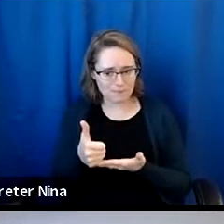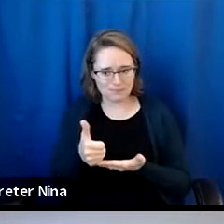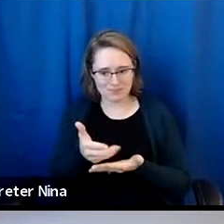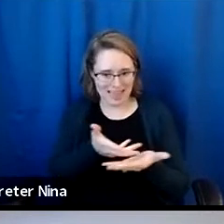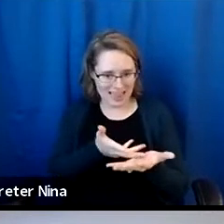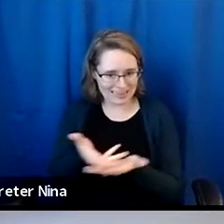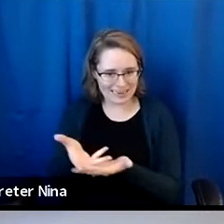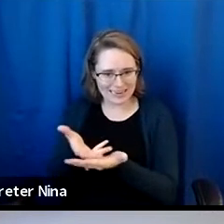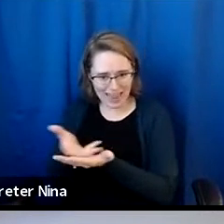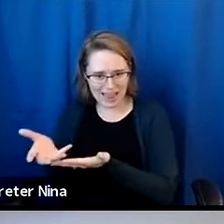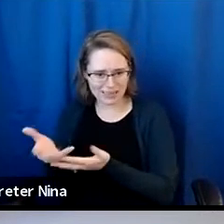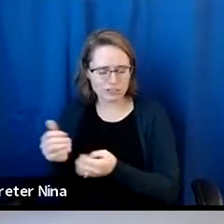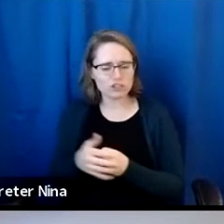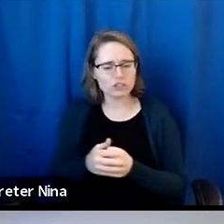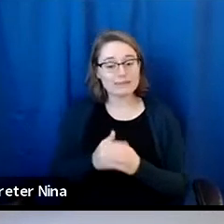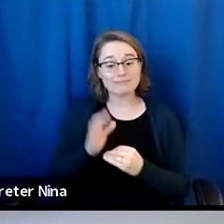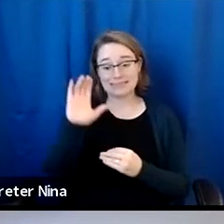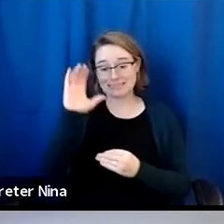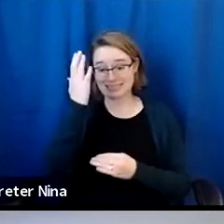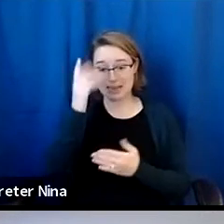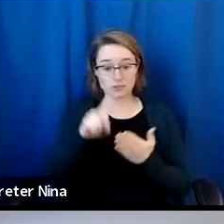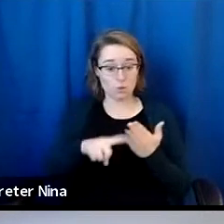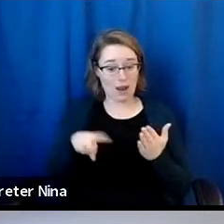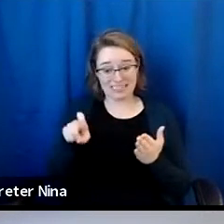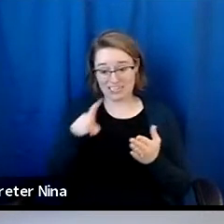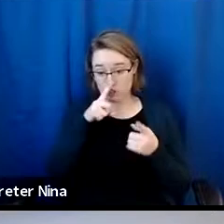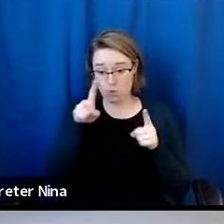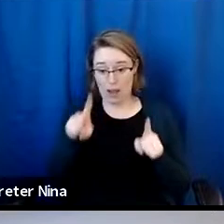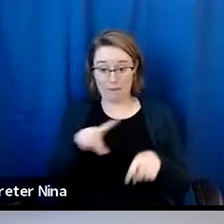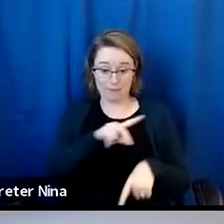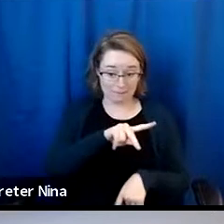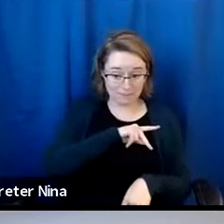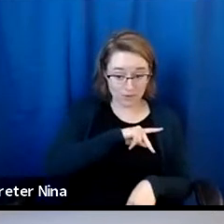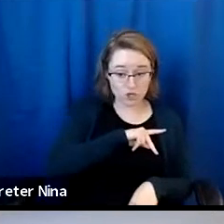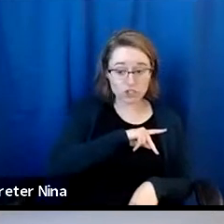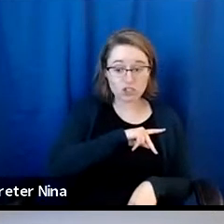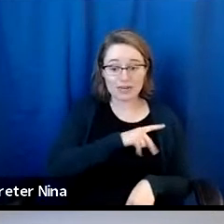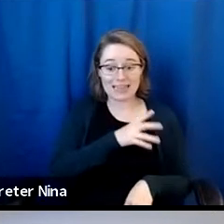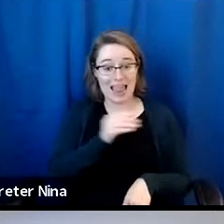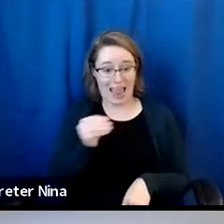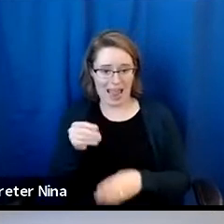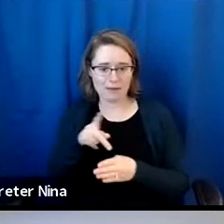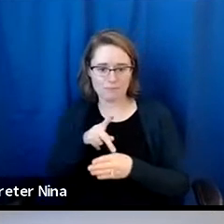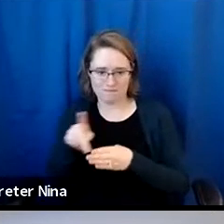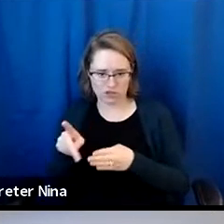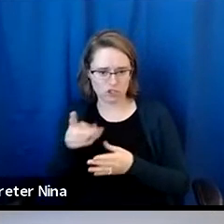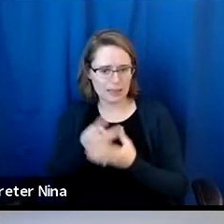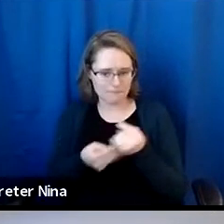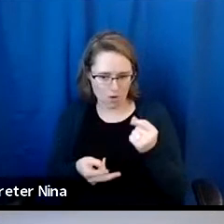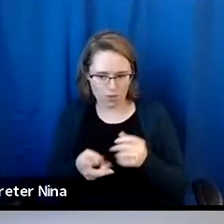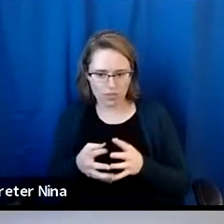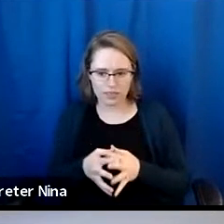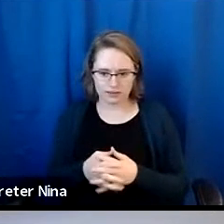both, what sounds to me like needs to happen both personally and professionally?